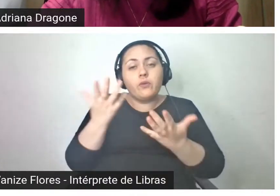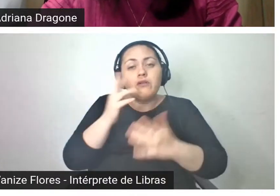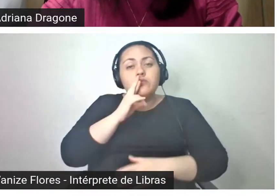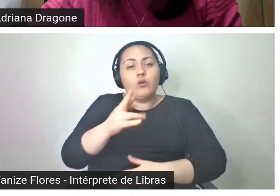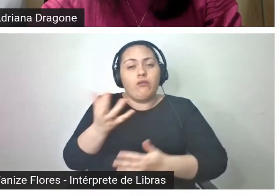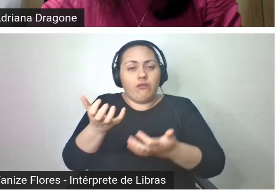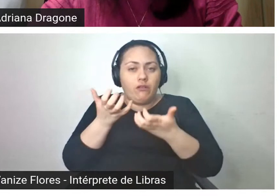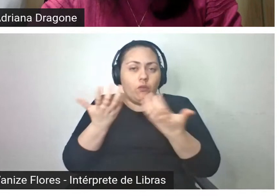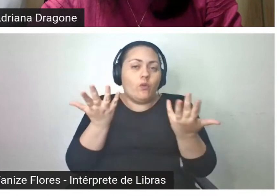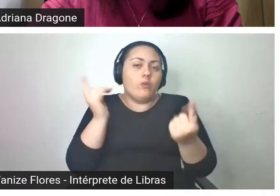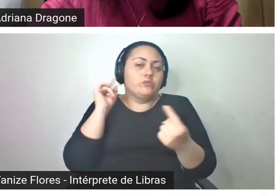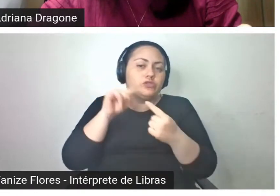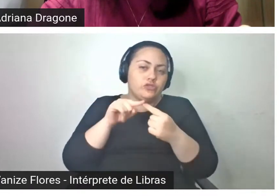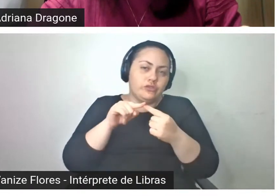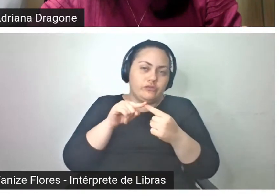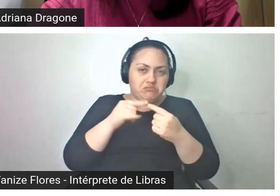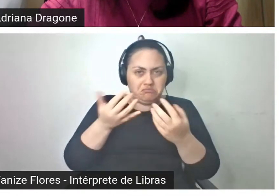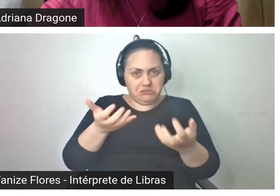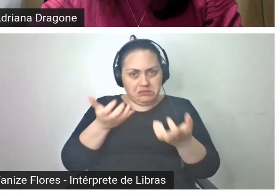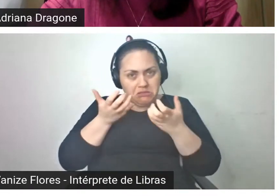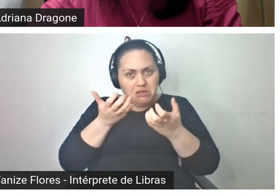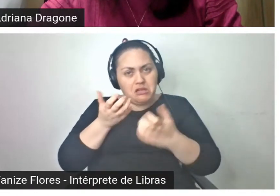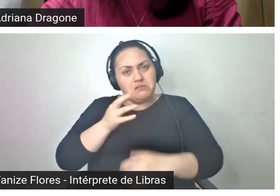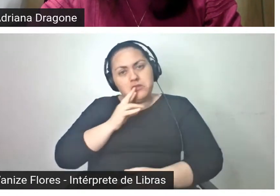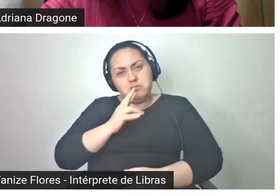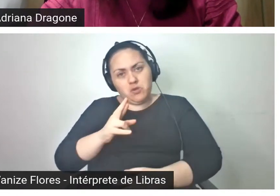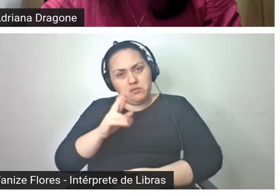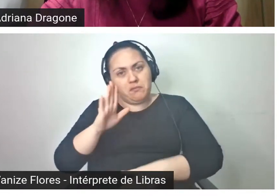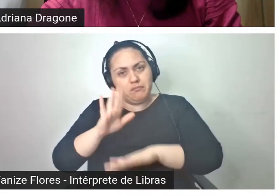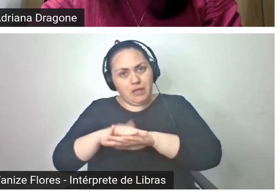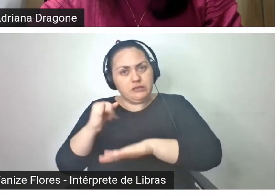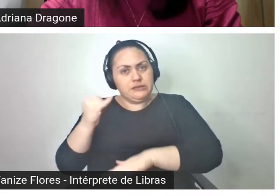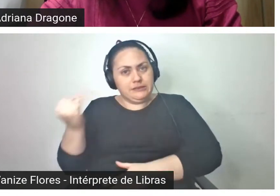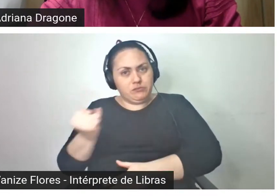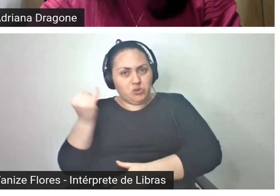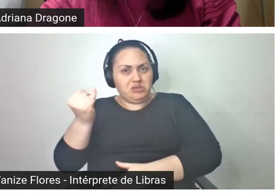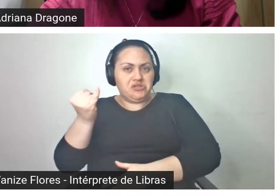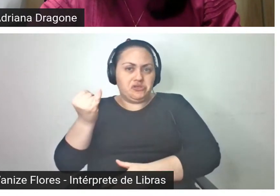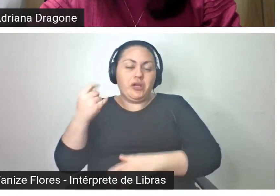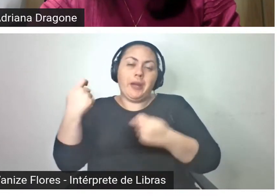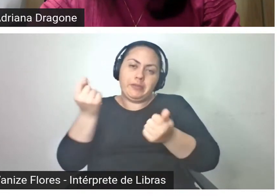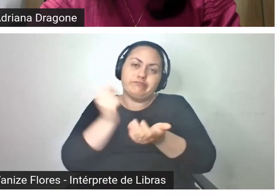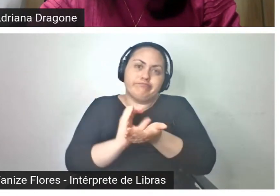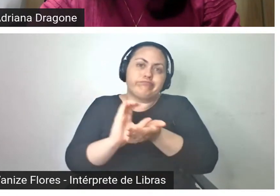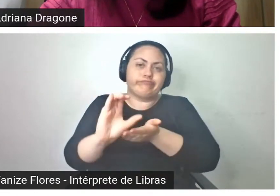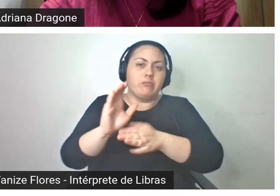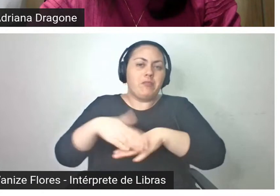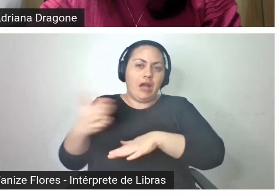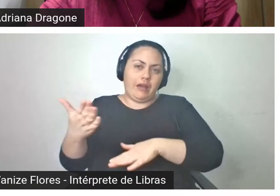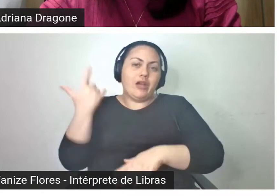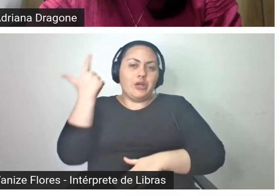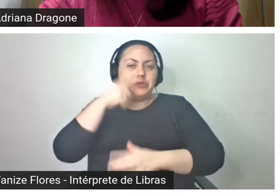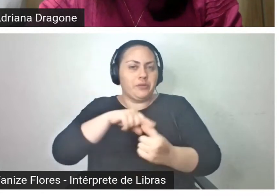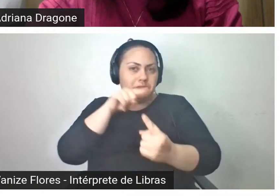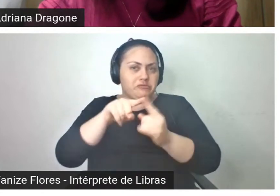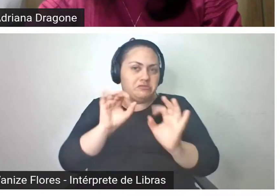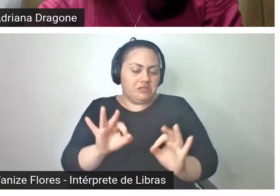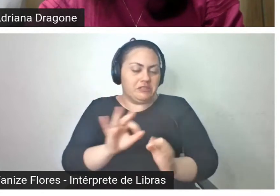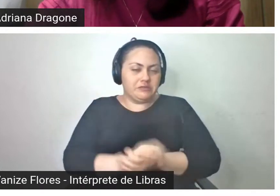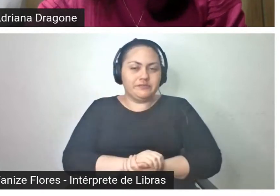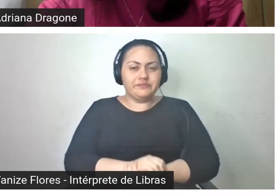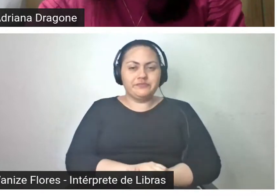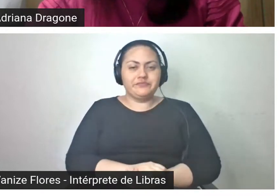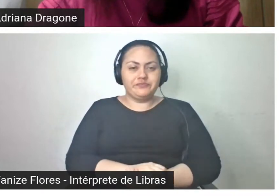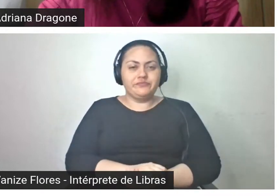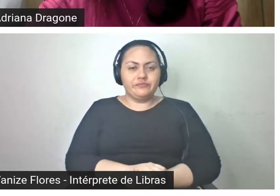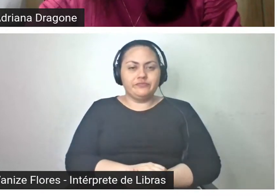um resultado mais significativo, precisa investir mais também para atingir esses resultados. And we